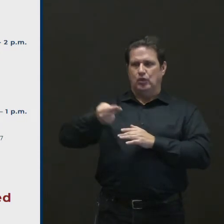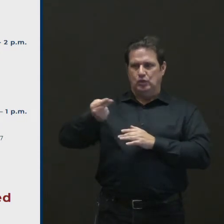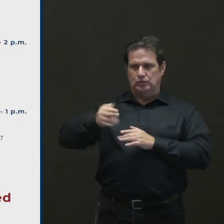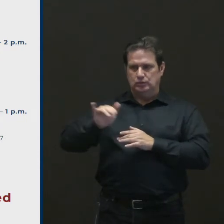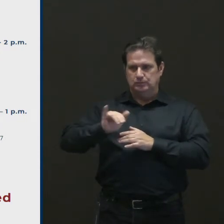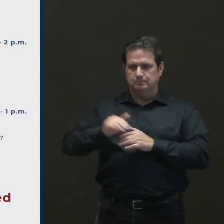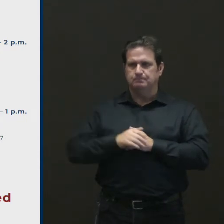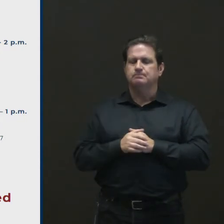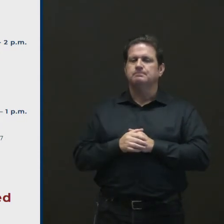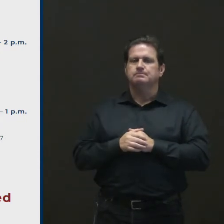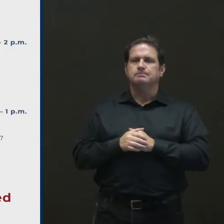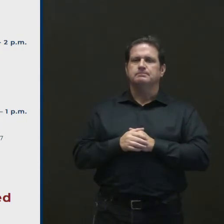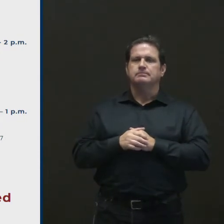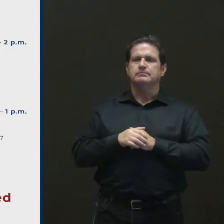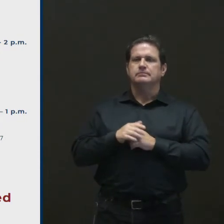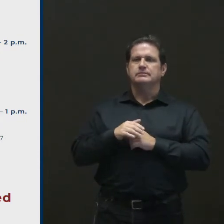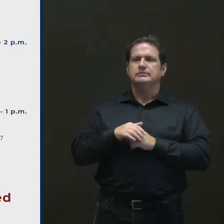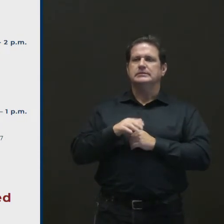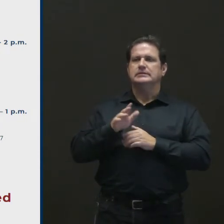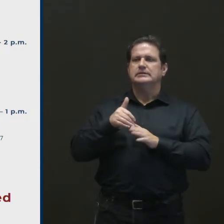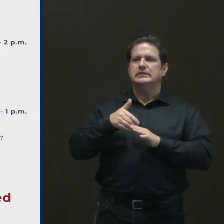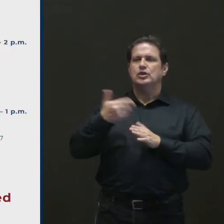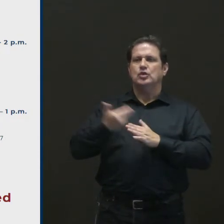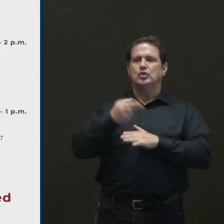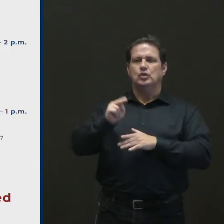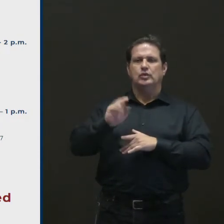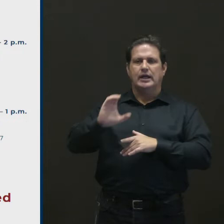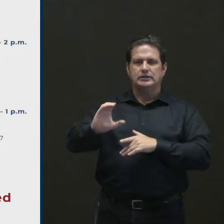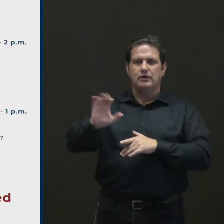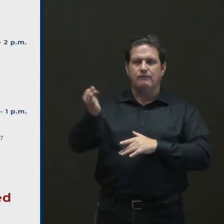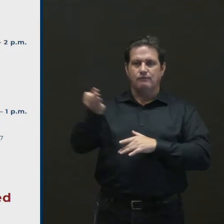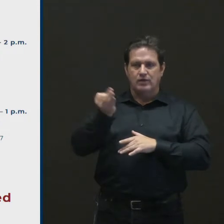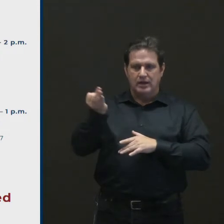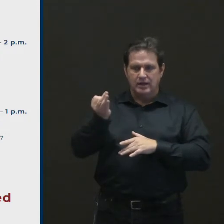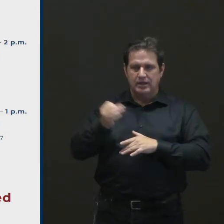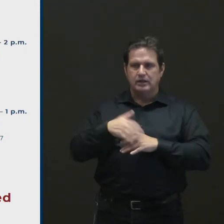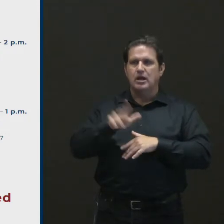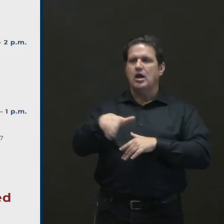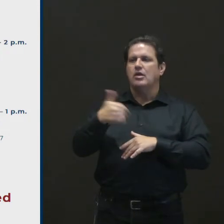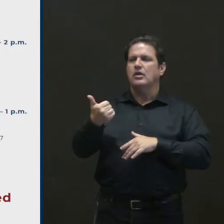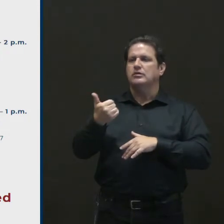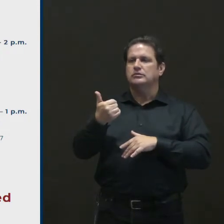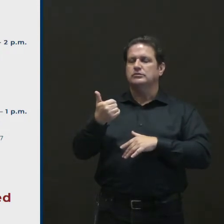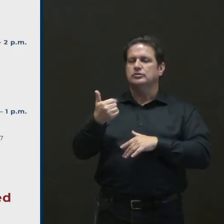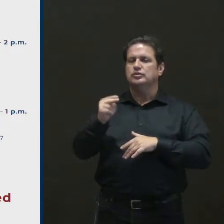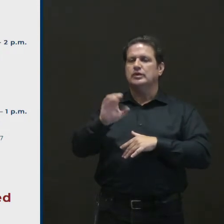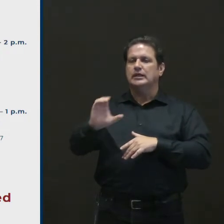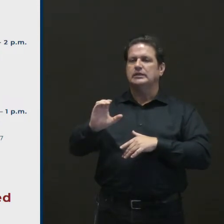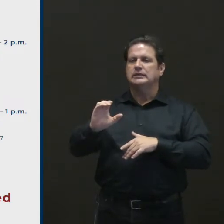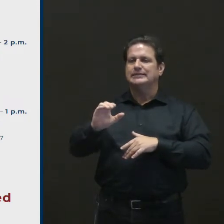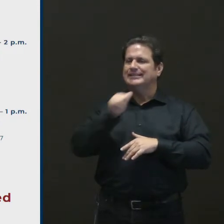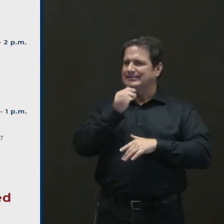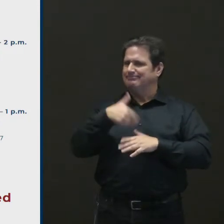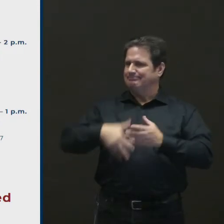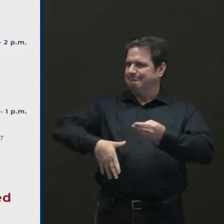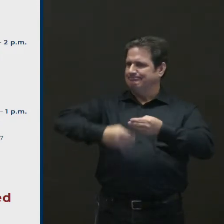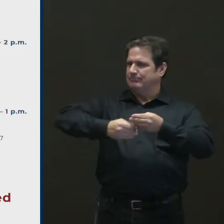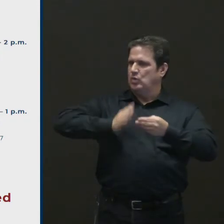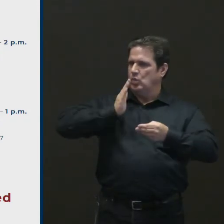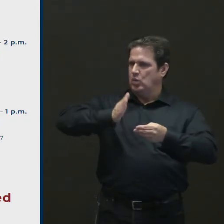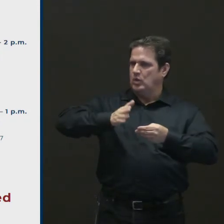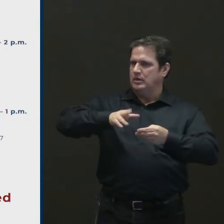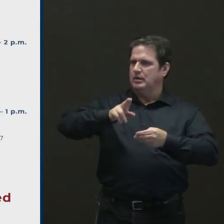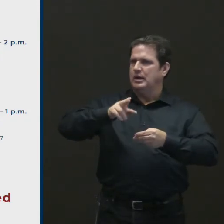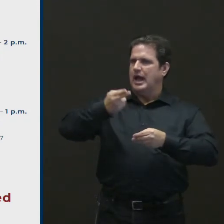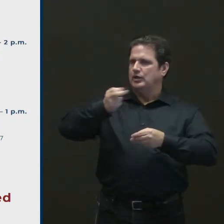Thursday. Seeds of Greatness over in Newcastle on Friday. Another Newcastle County site that's not on here yet is going to be